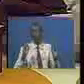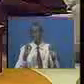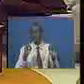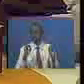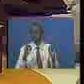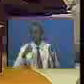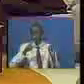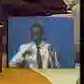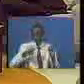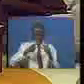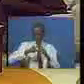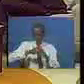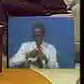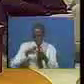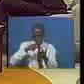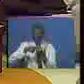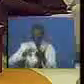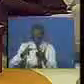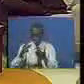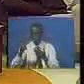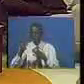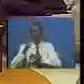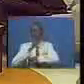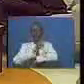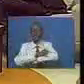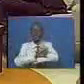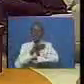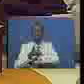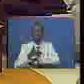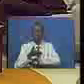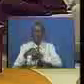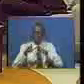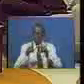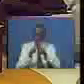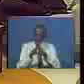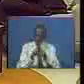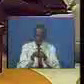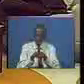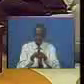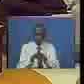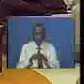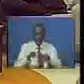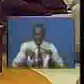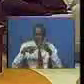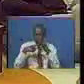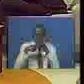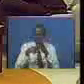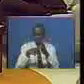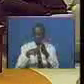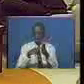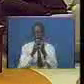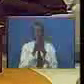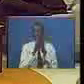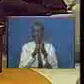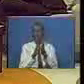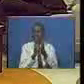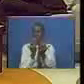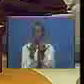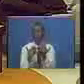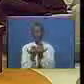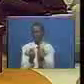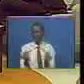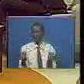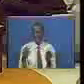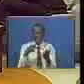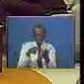started paying school fees and we also now I'll just give you an example there was a child whose fees was paid